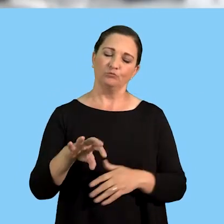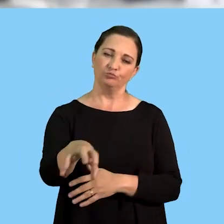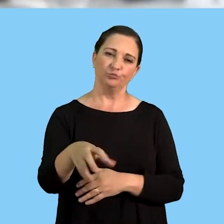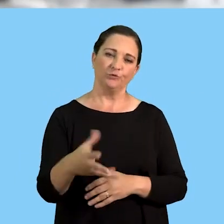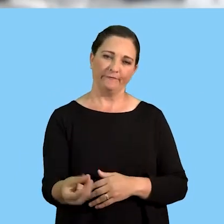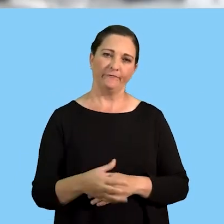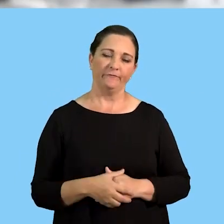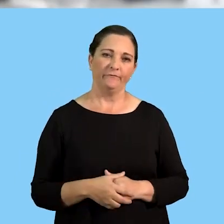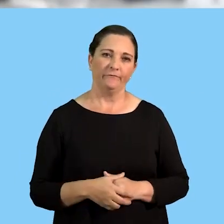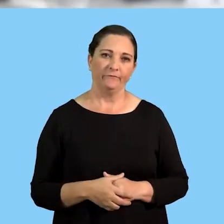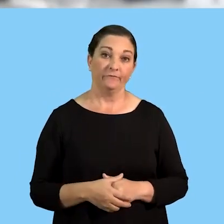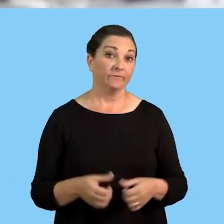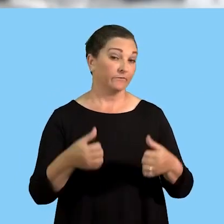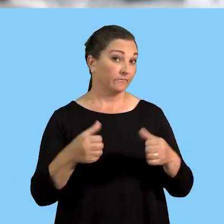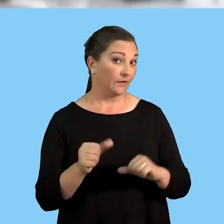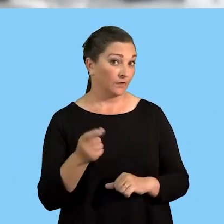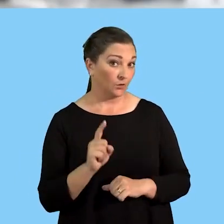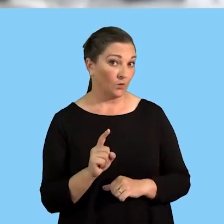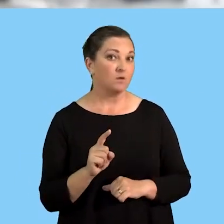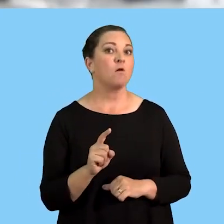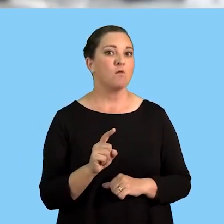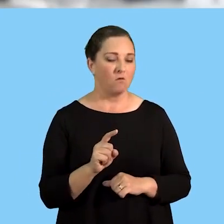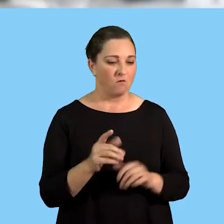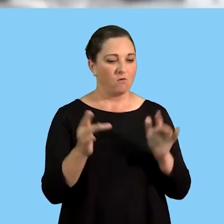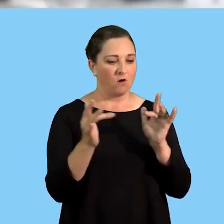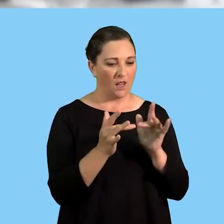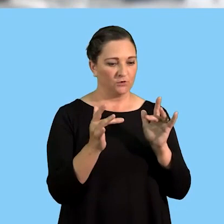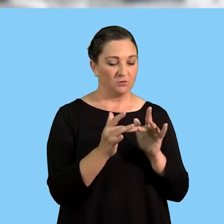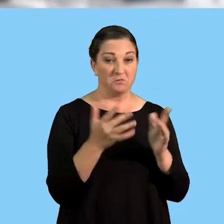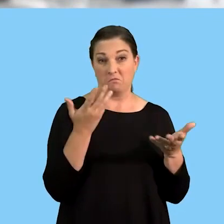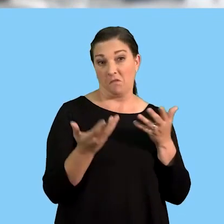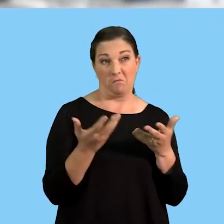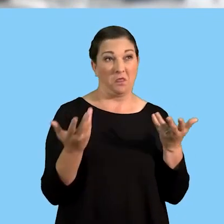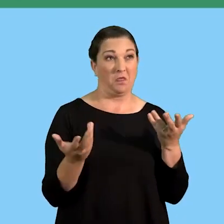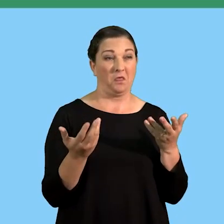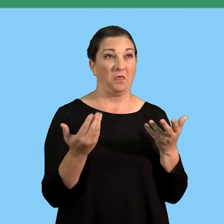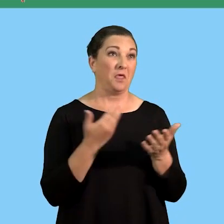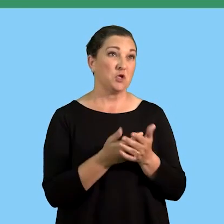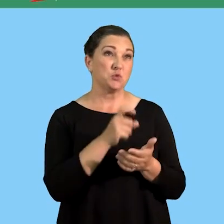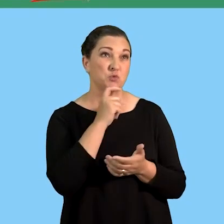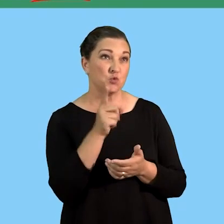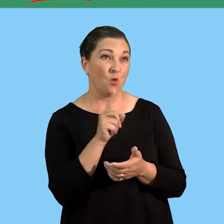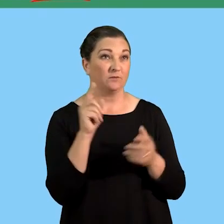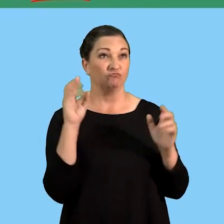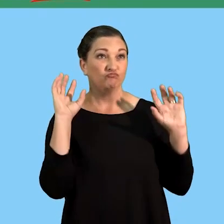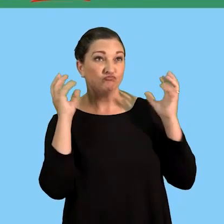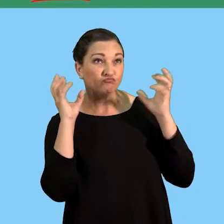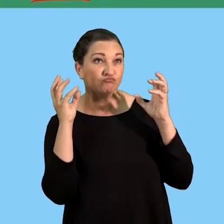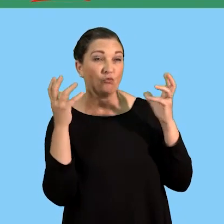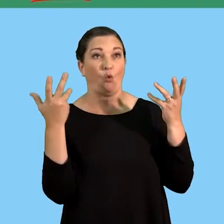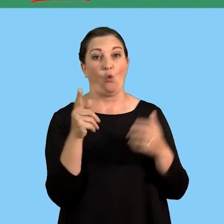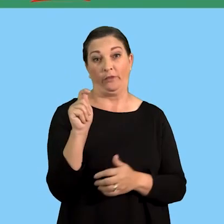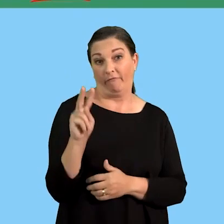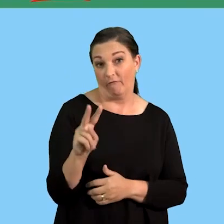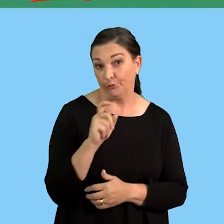that there is a vacant position. They can also use electronic media such as the radio and the TV.